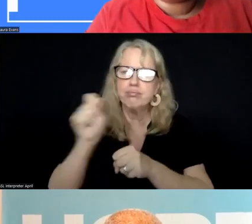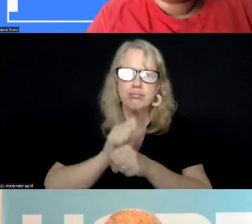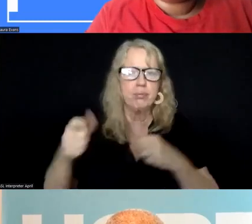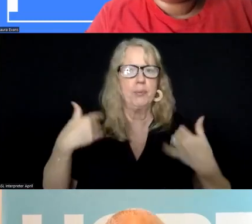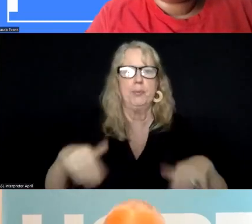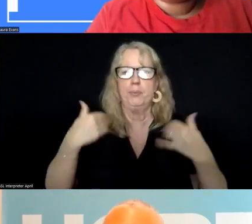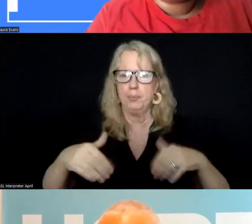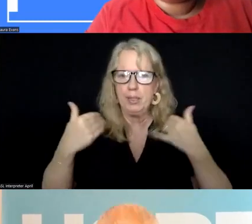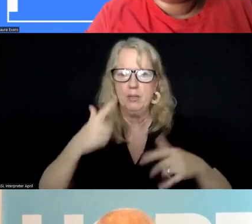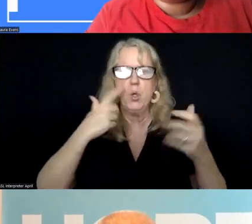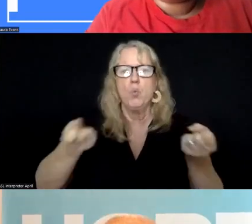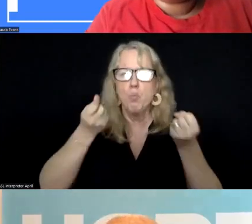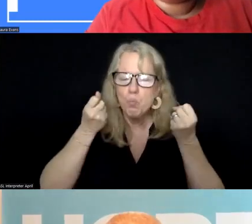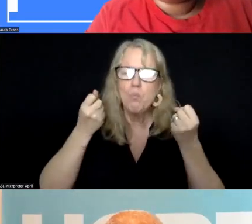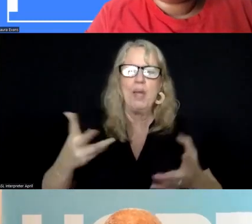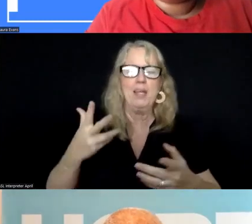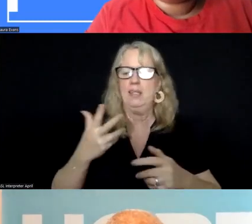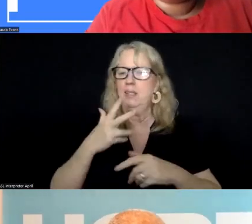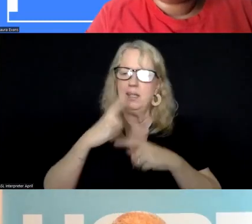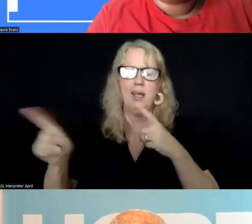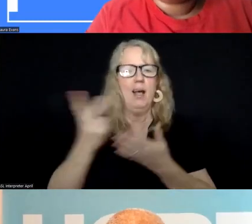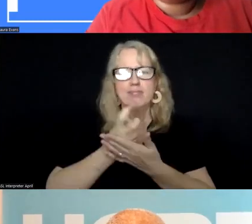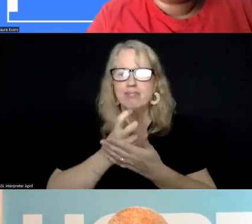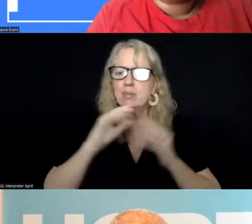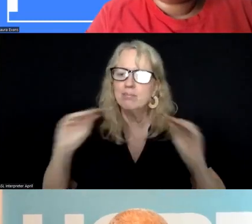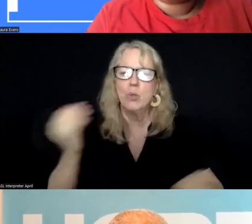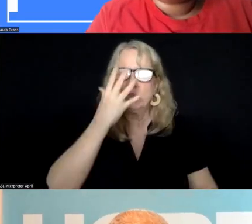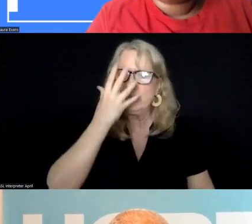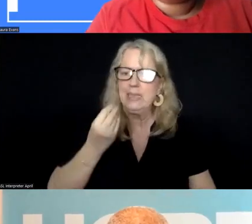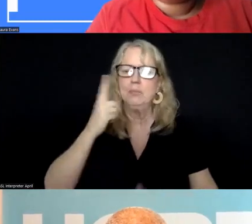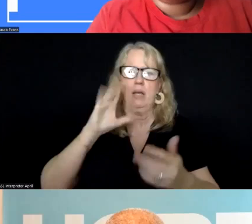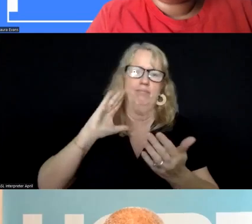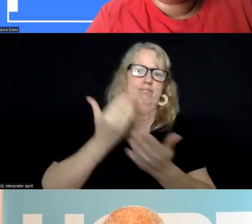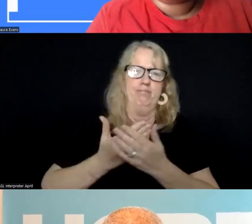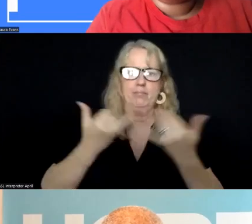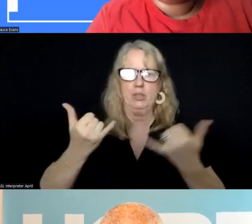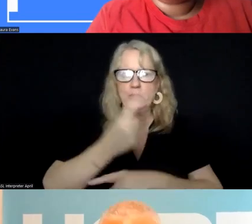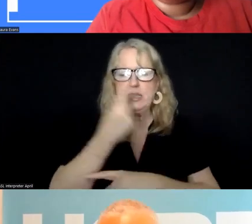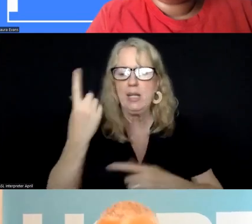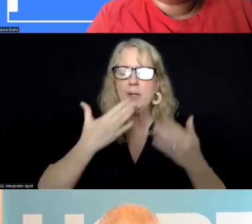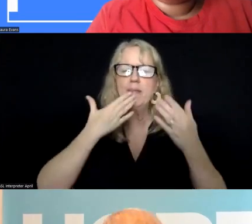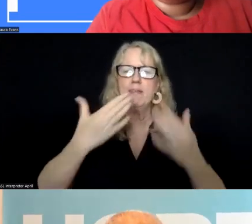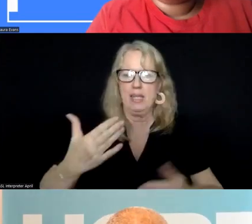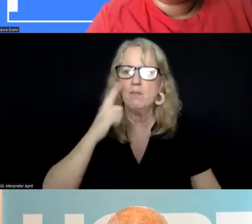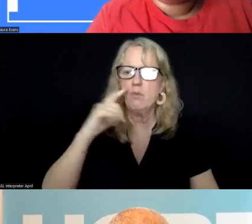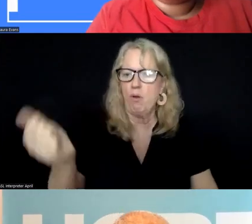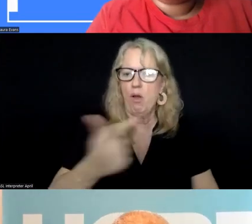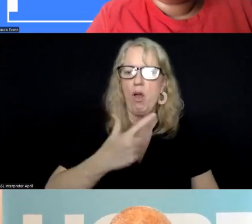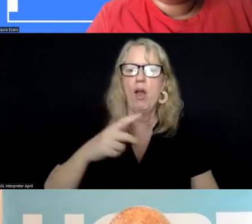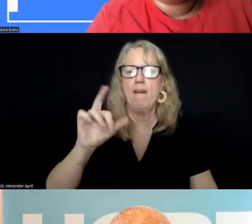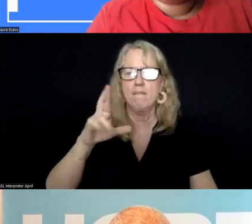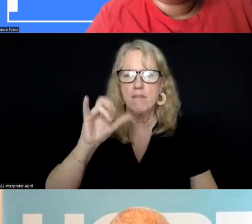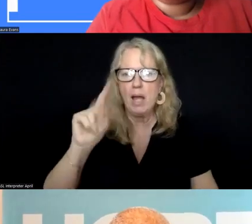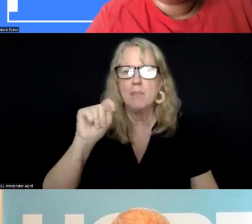sure through many sleepless nights to get us to where we are today. And I want to thank our partners at SAMHSA, Vibrant, and